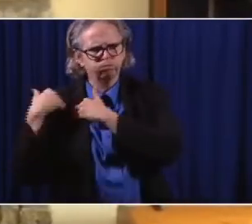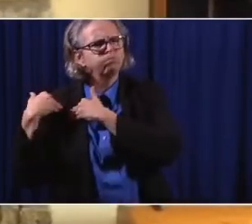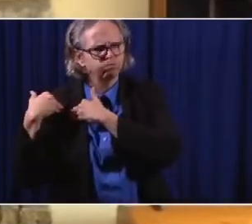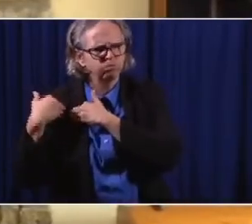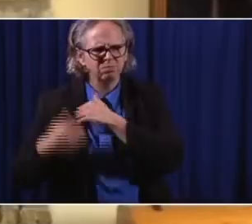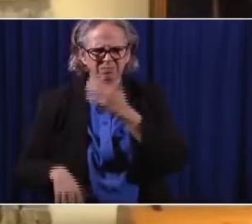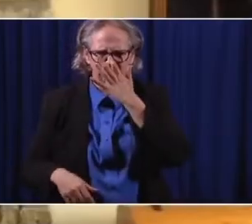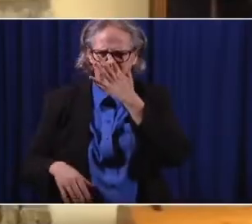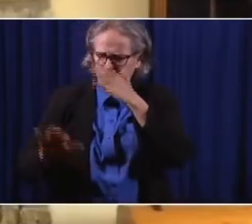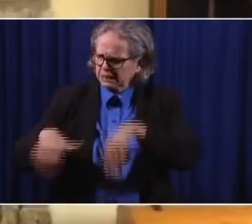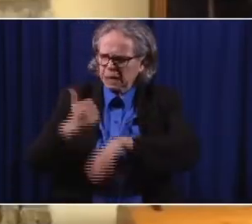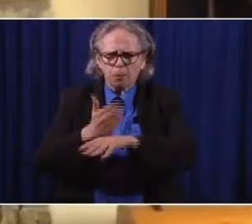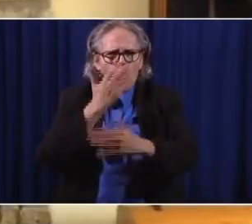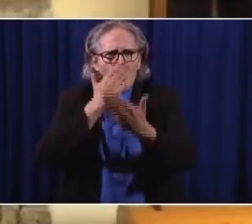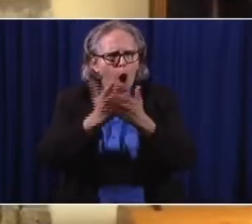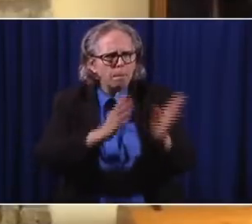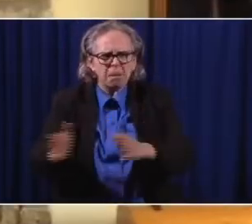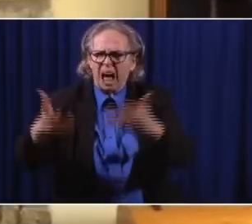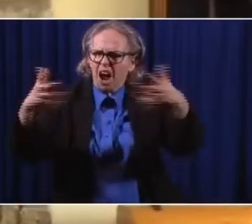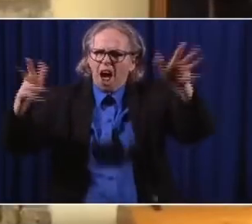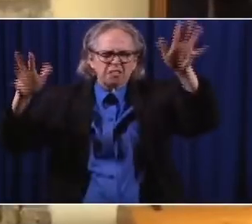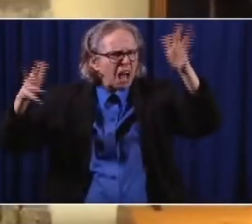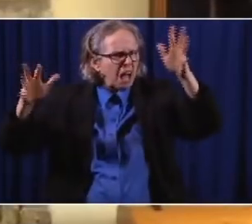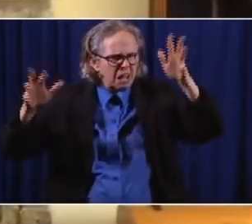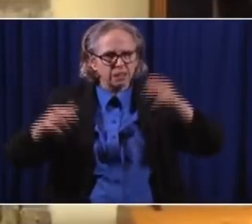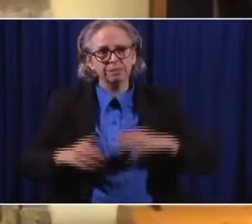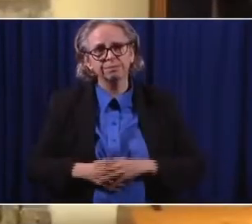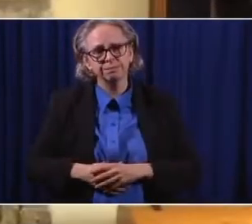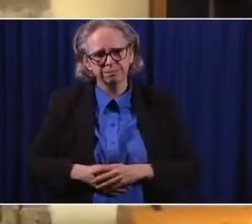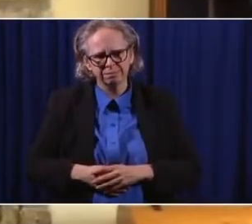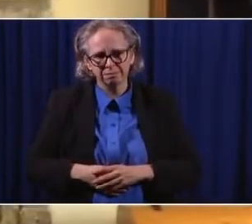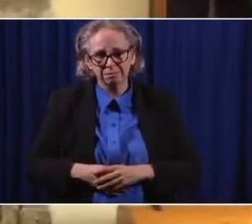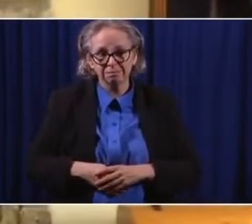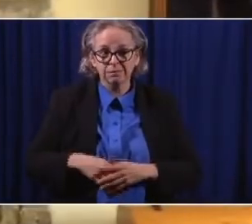mean they might not have a spread. But again, the